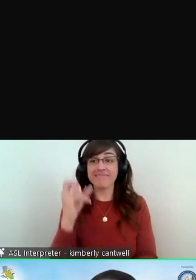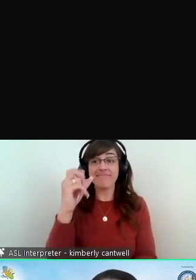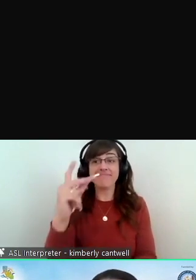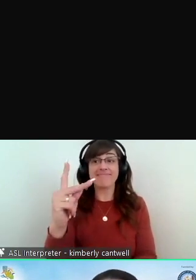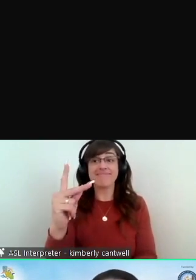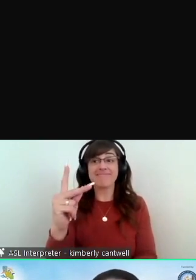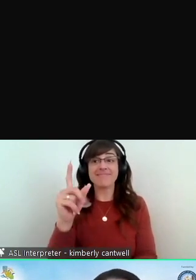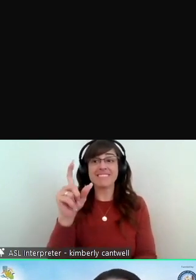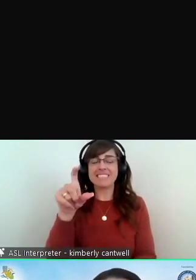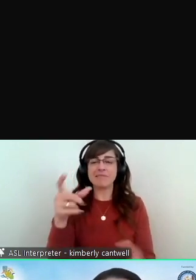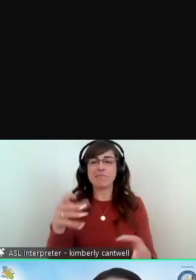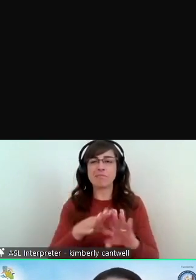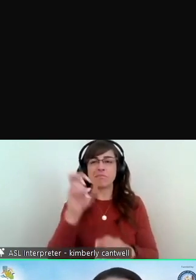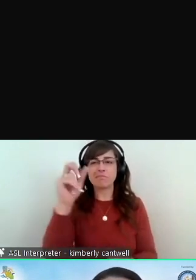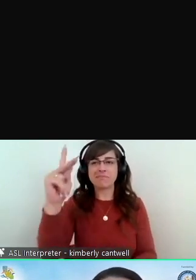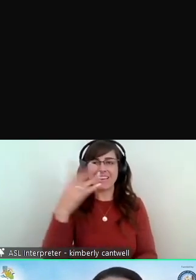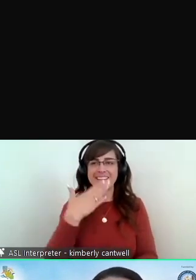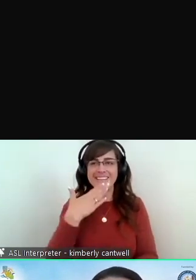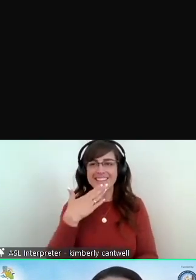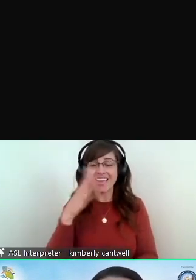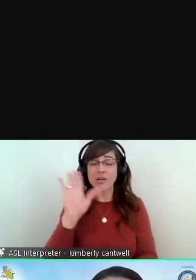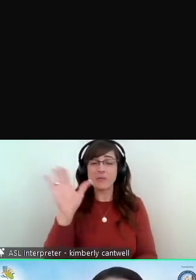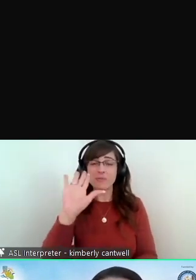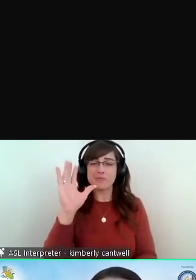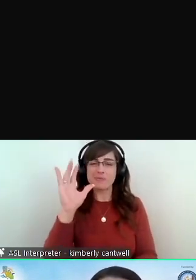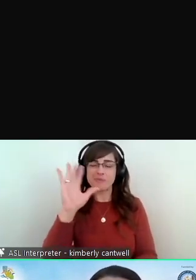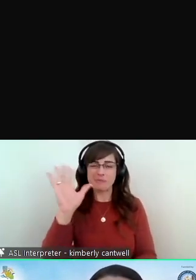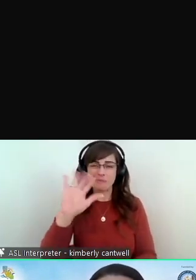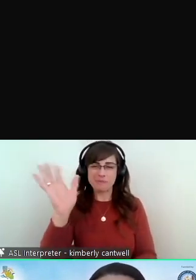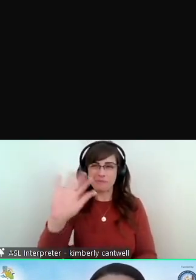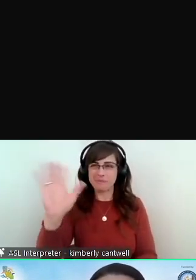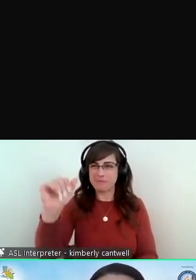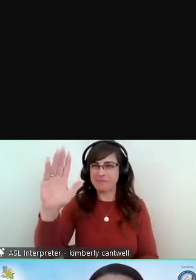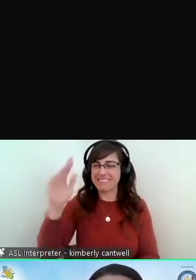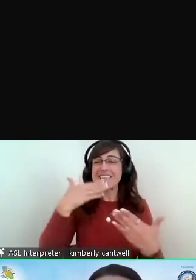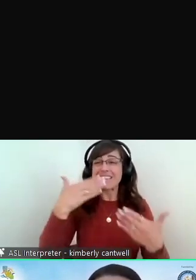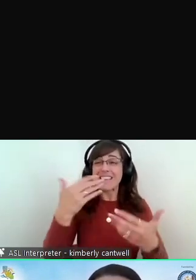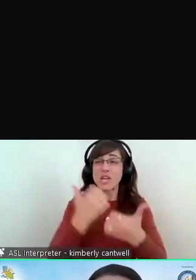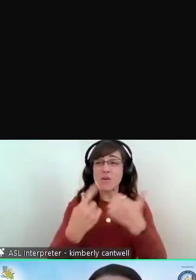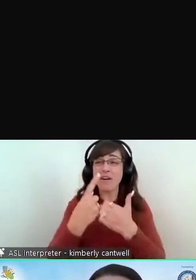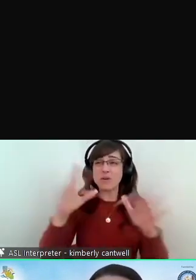Okay, should we close down the meeting? Okay, great. Thank you, everybody.